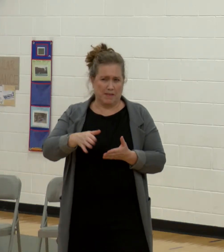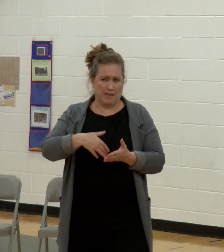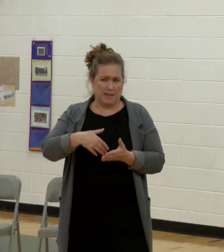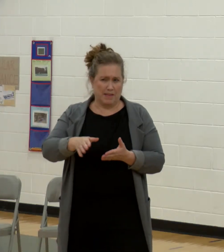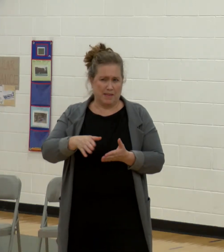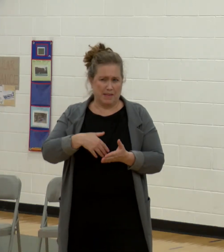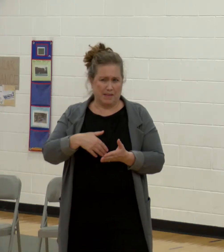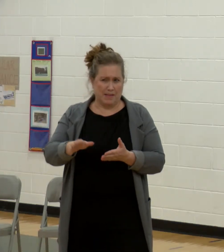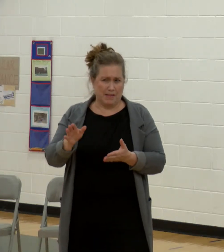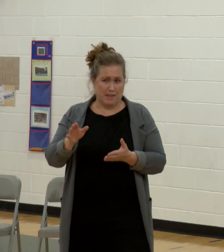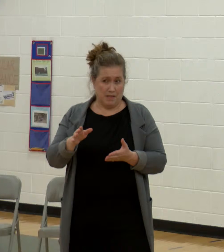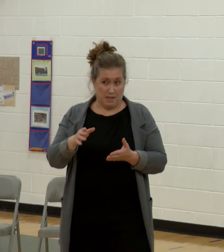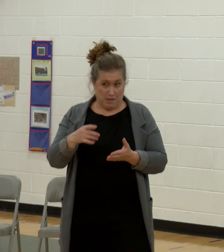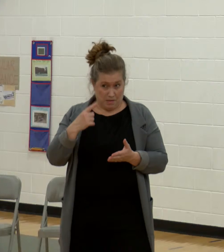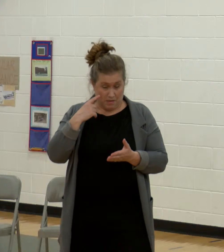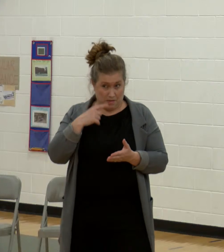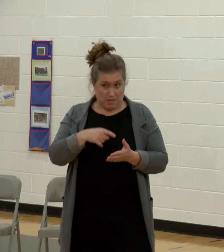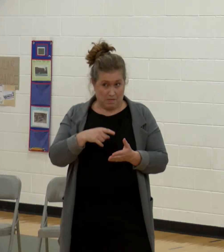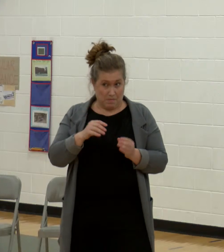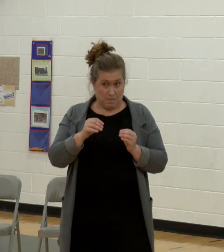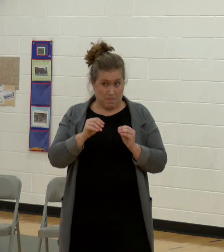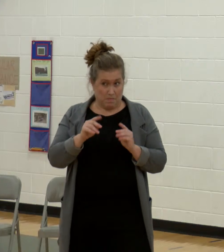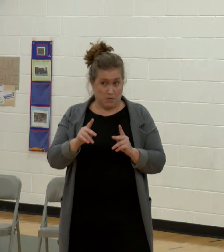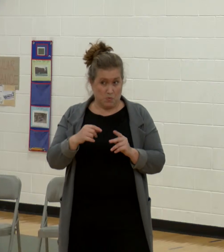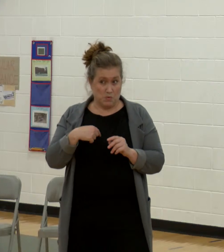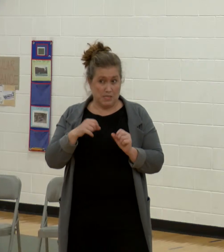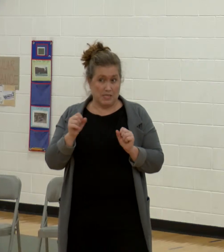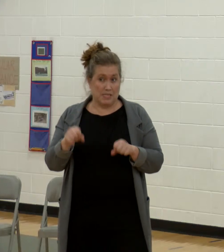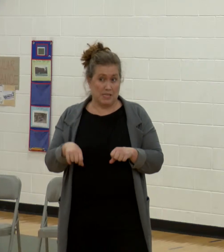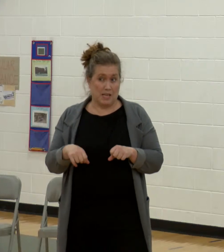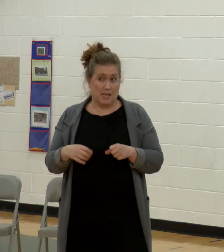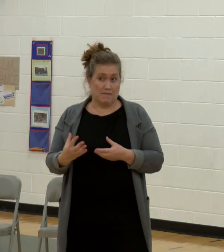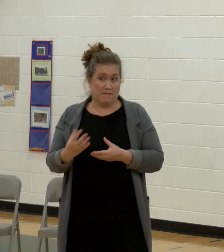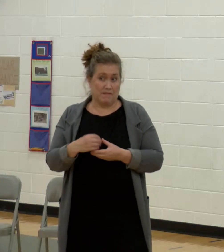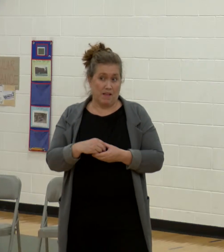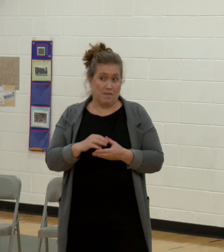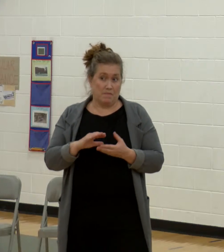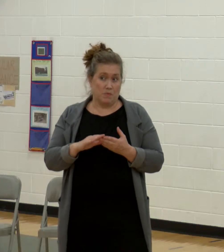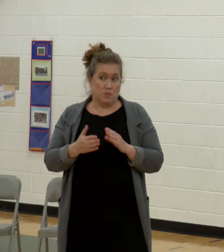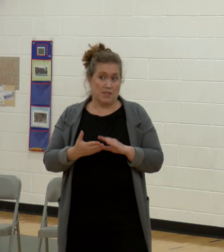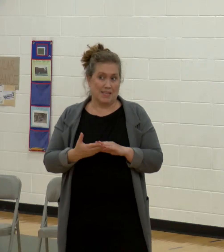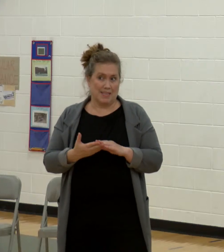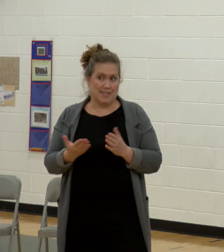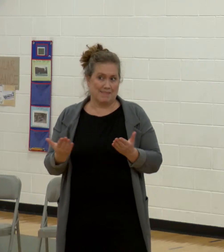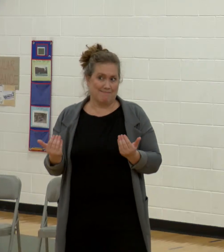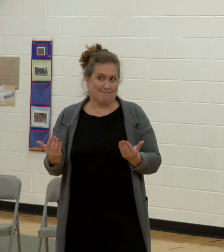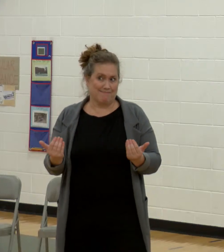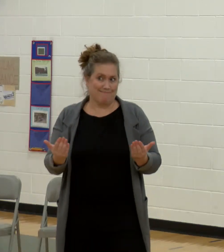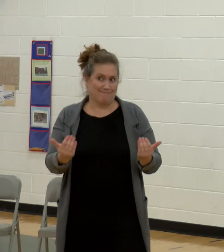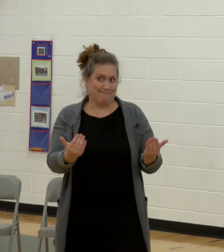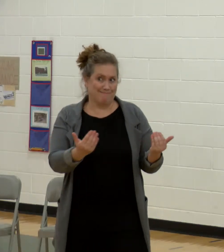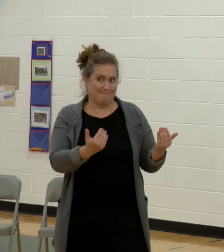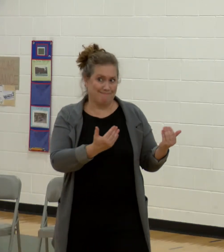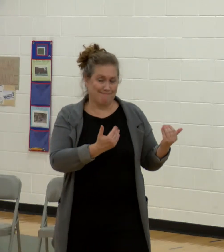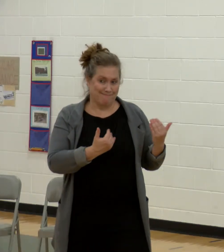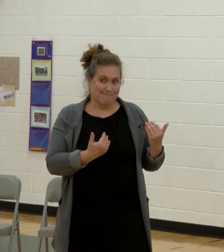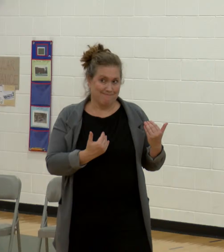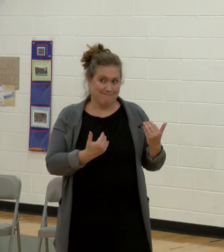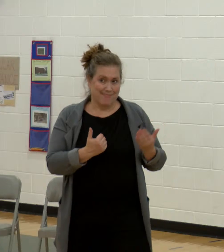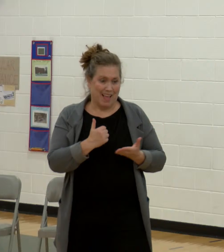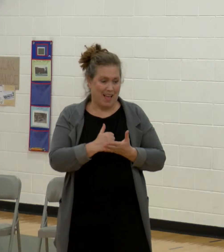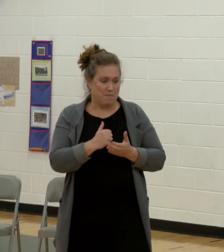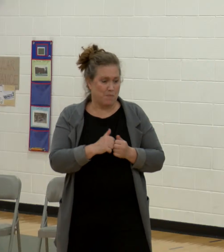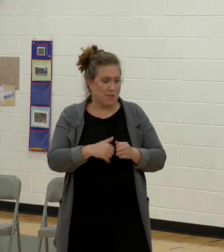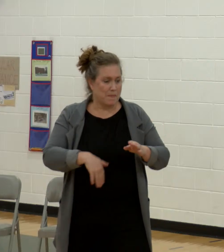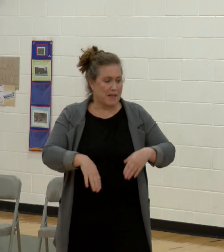I think that there's an opportunity here to engage the community in helping do some of